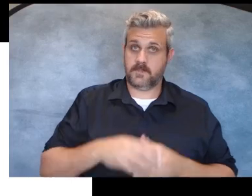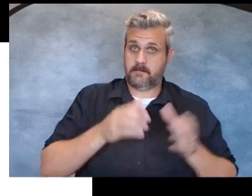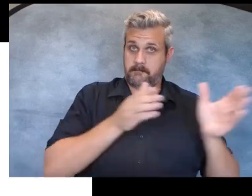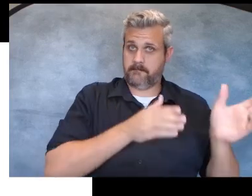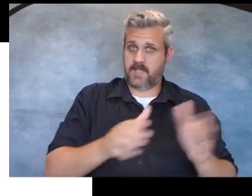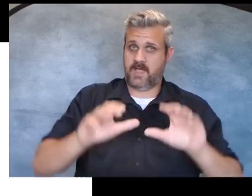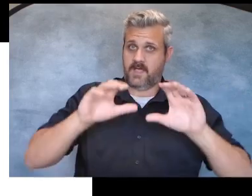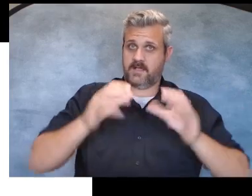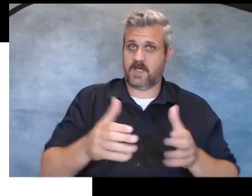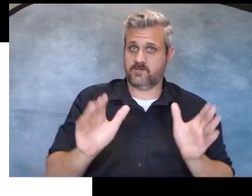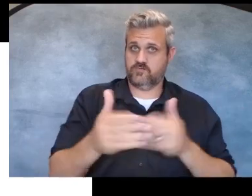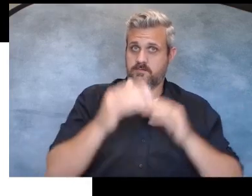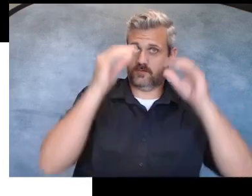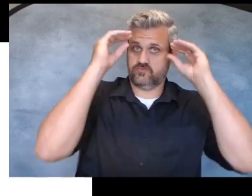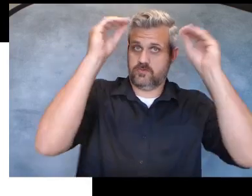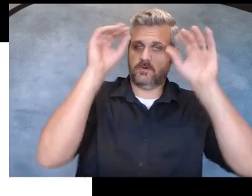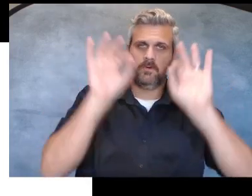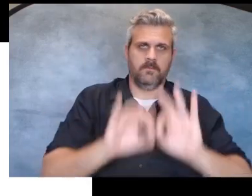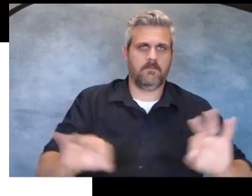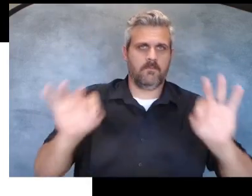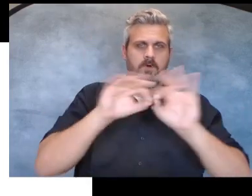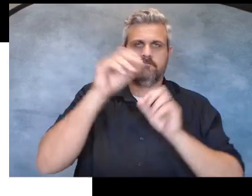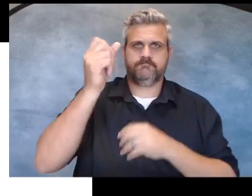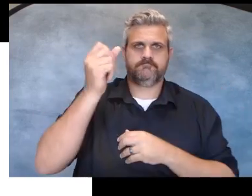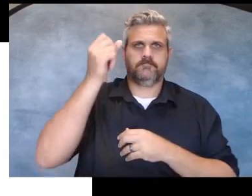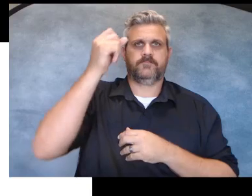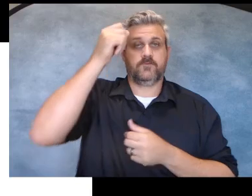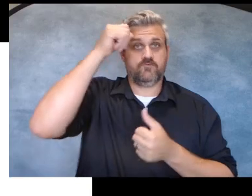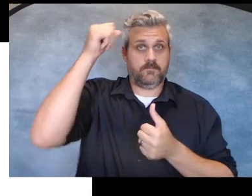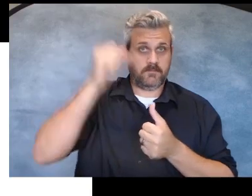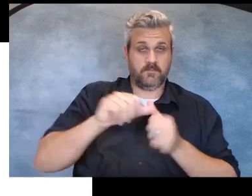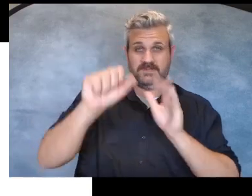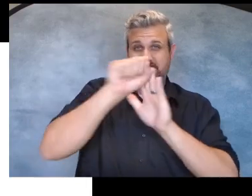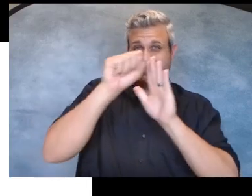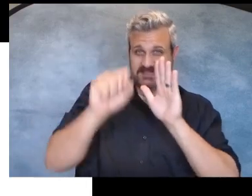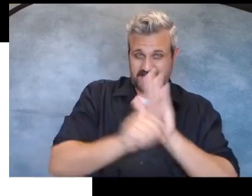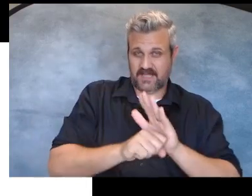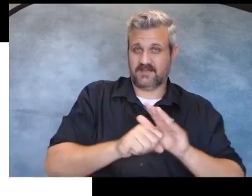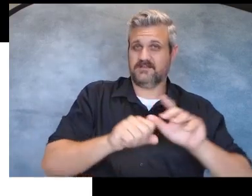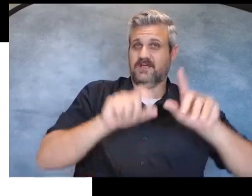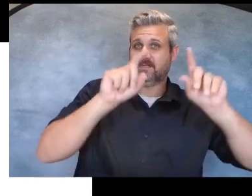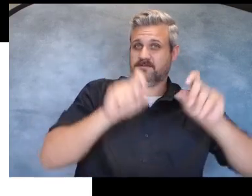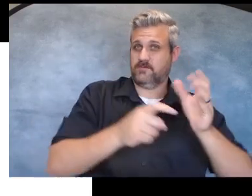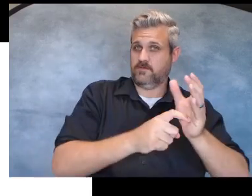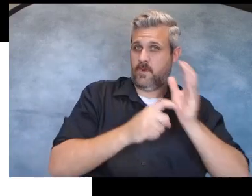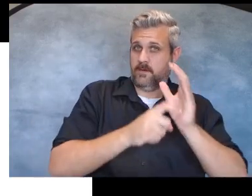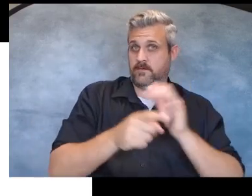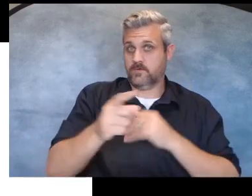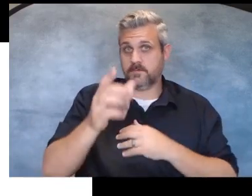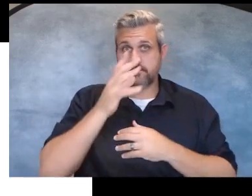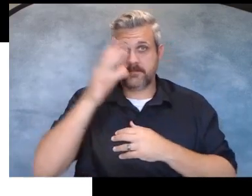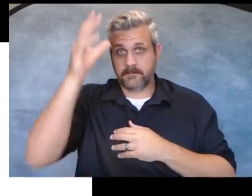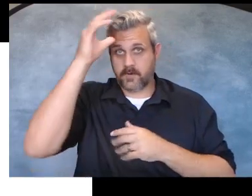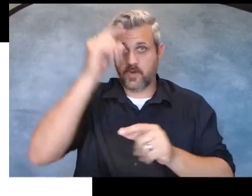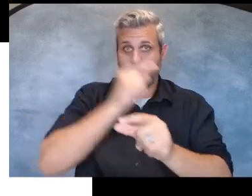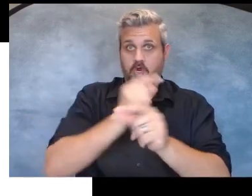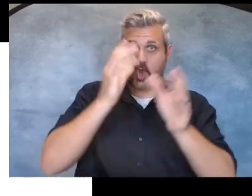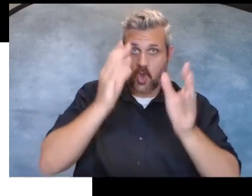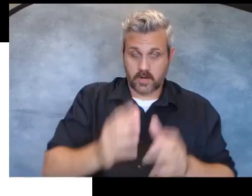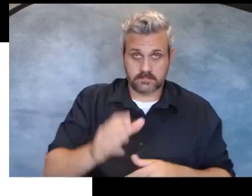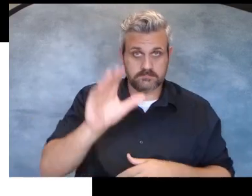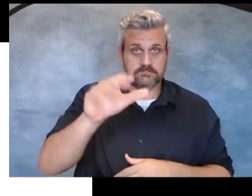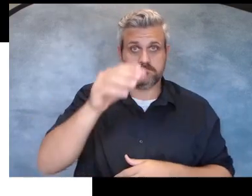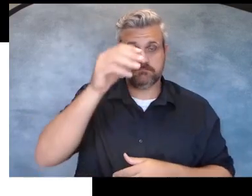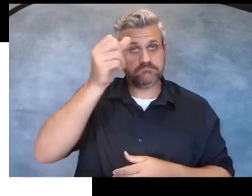When planning classroom instruction, it is important to consider state assessment requirements. As a parent or guardian, you will need to understand that